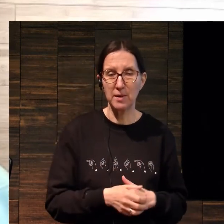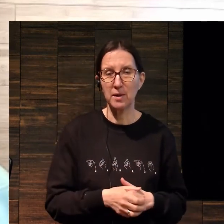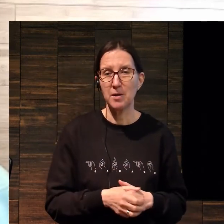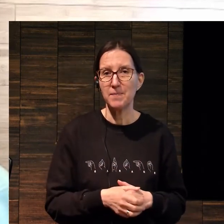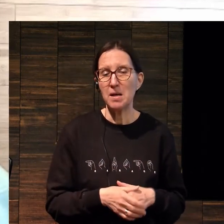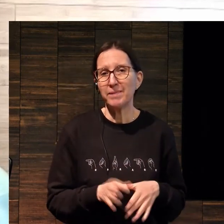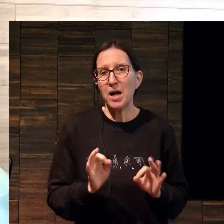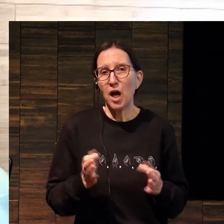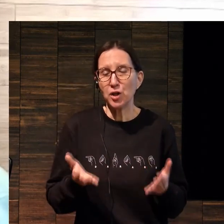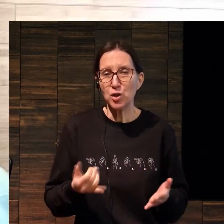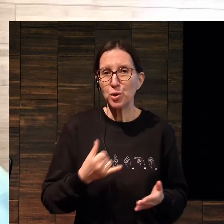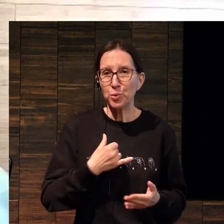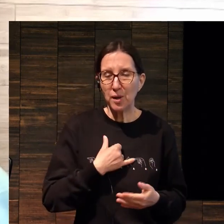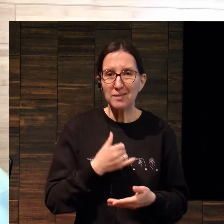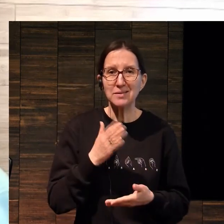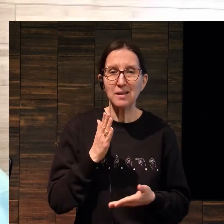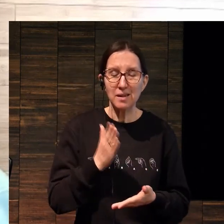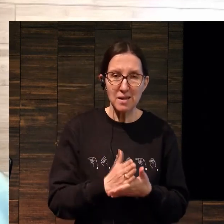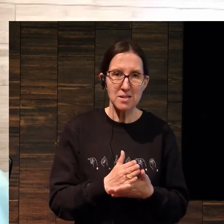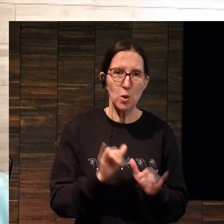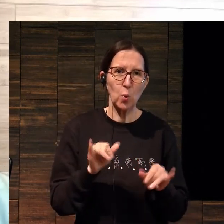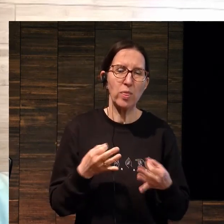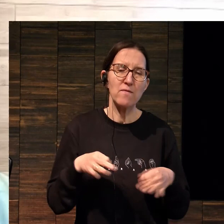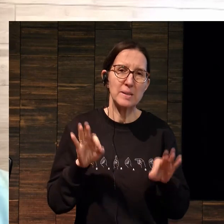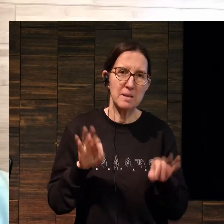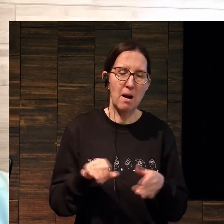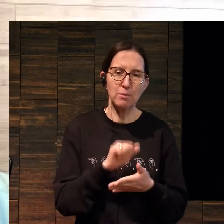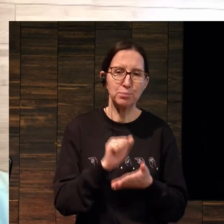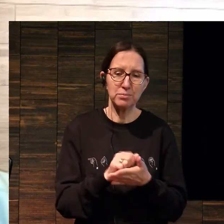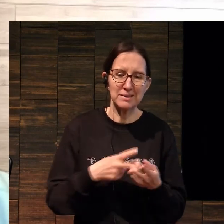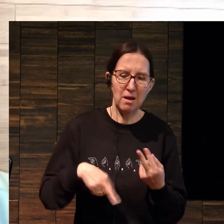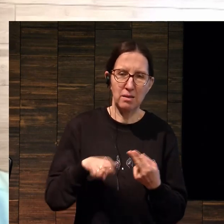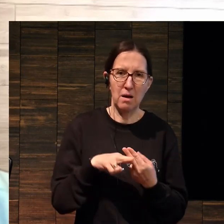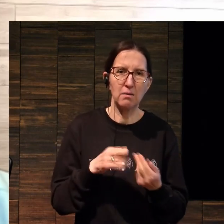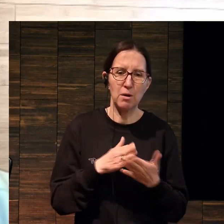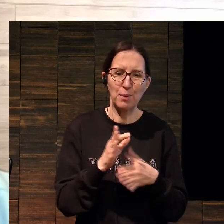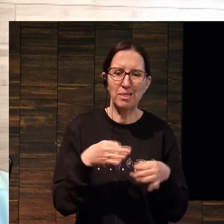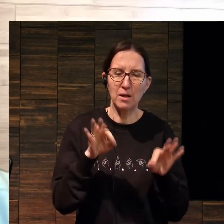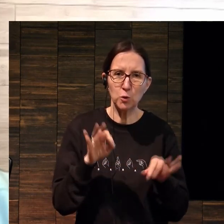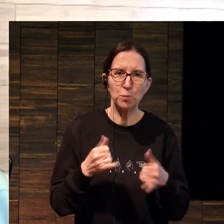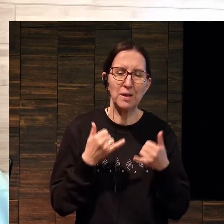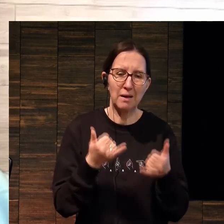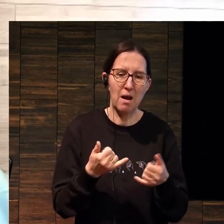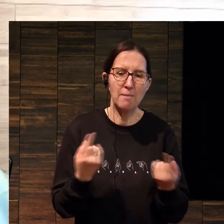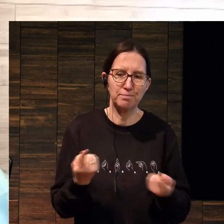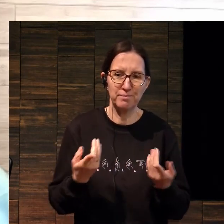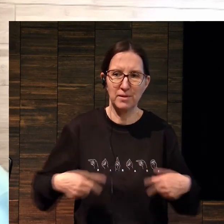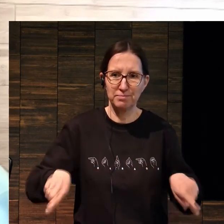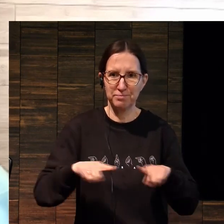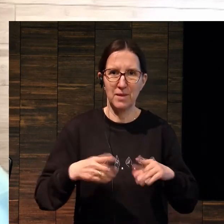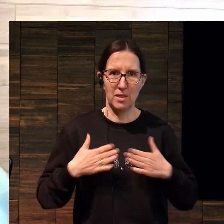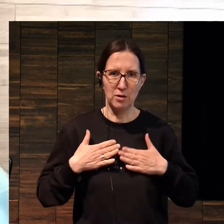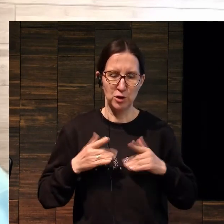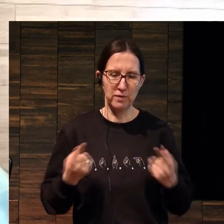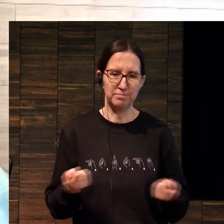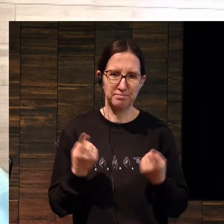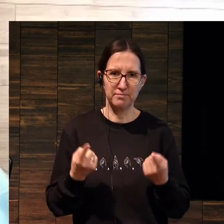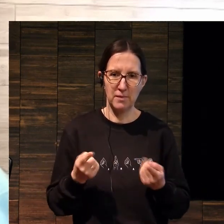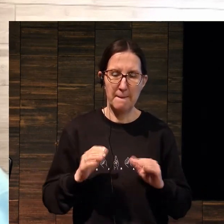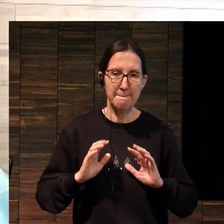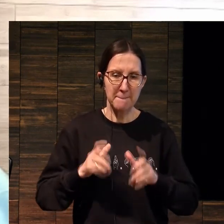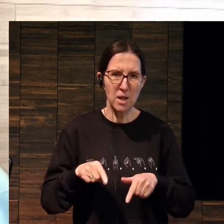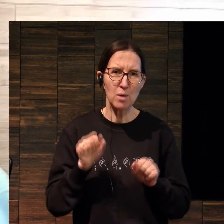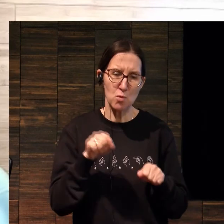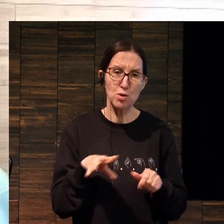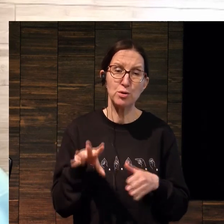accessibility standards for the physical world that would also apply here in terms of aesthetics. I think that once